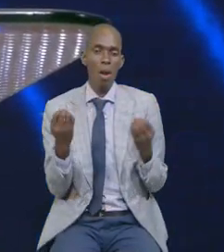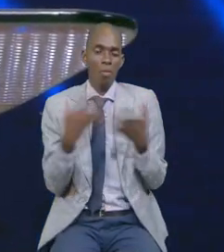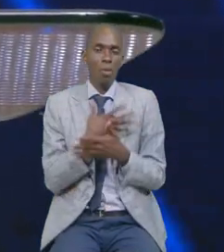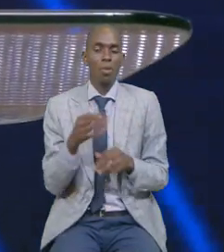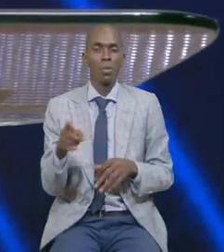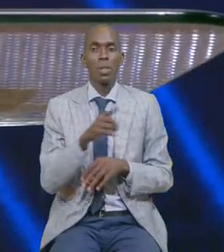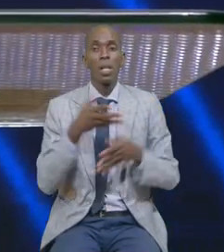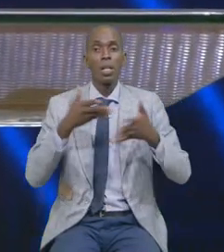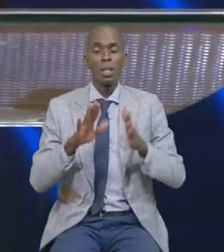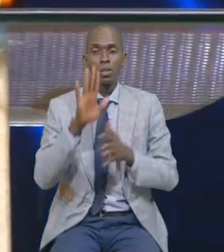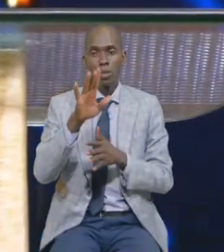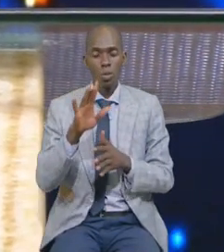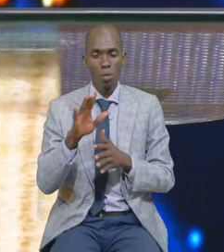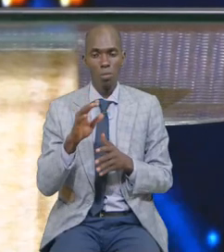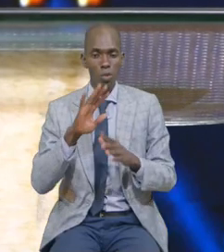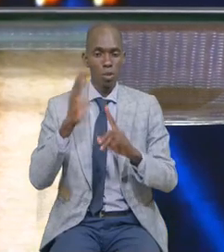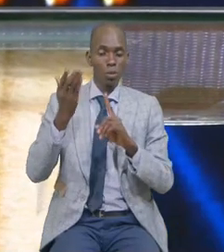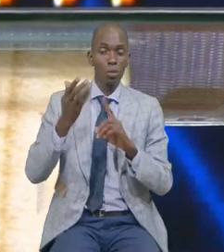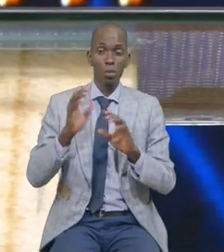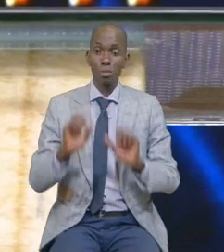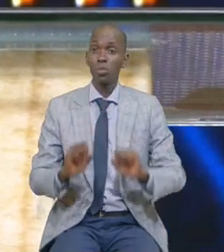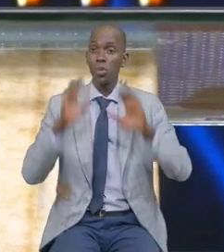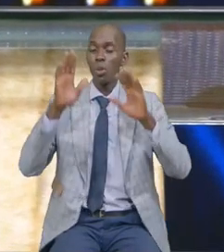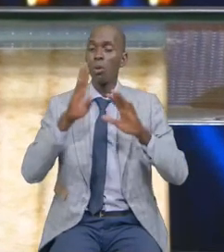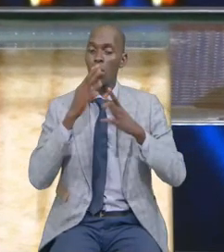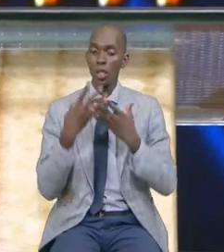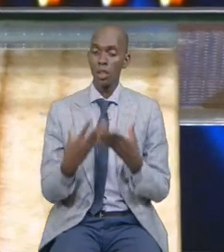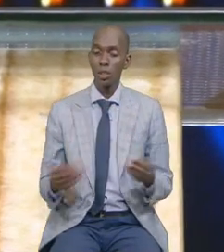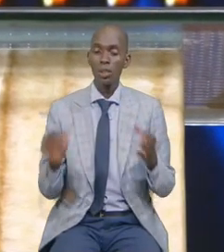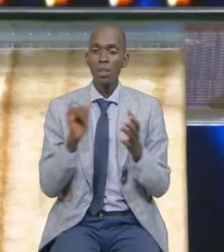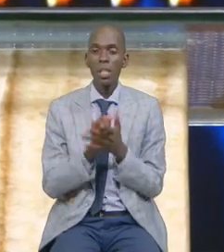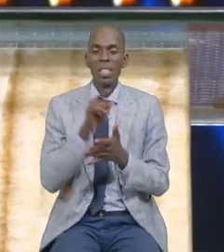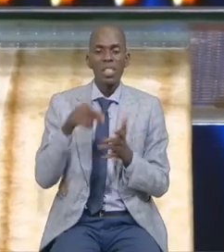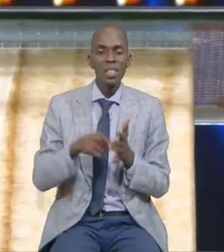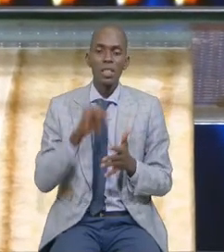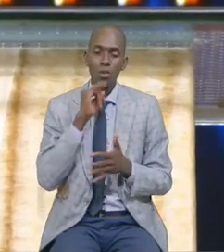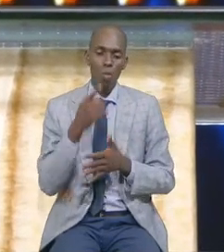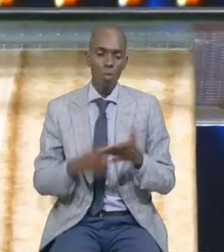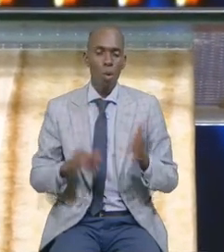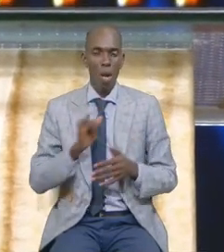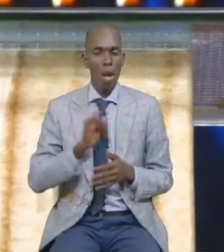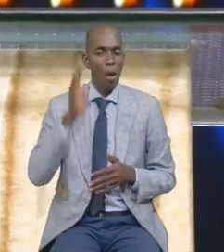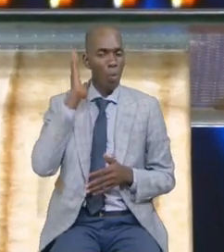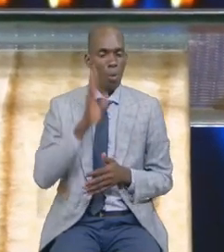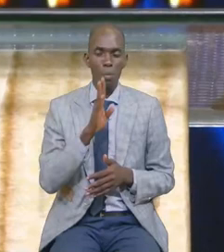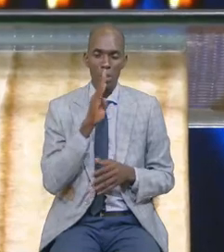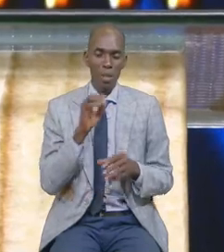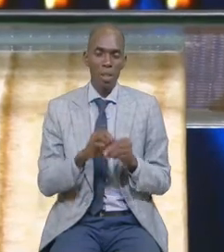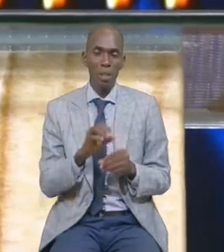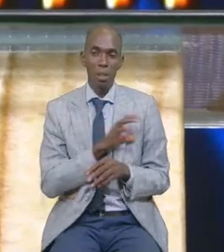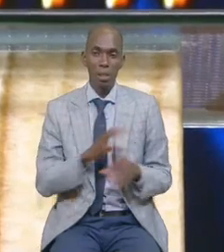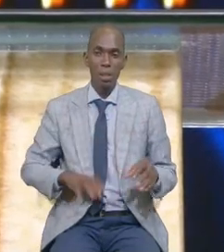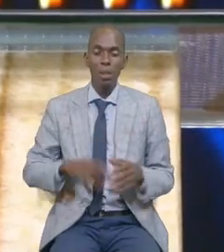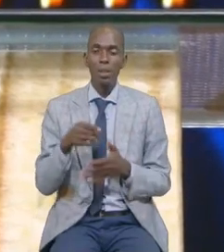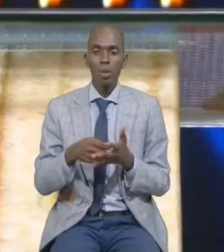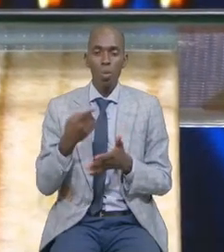be settled. That this is what I will be in Christ, what I will do in Christ, and